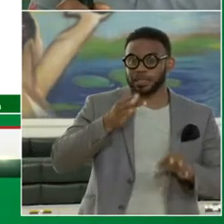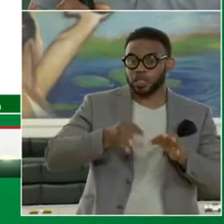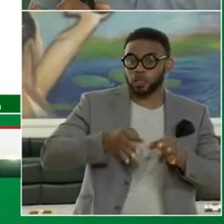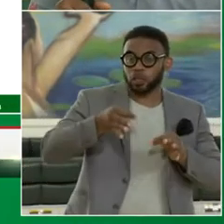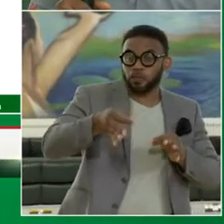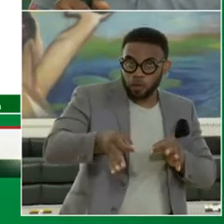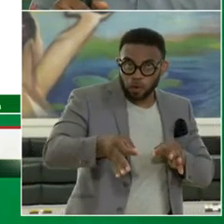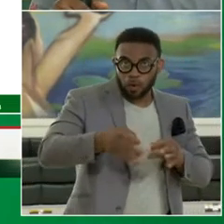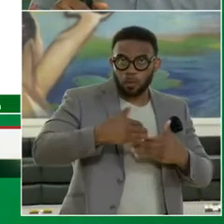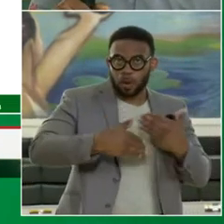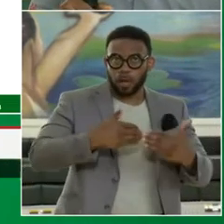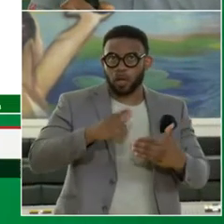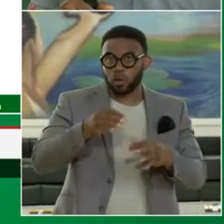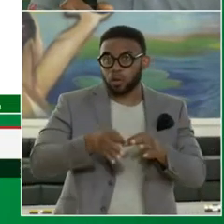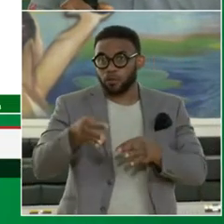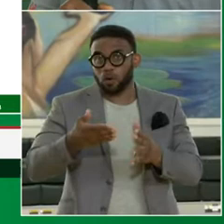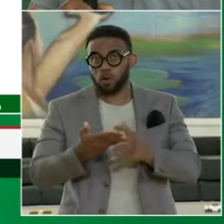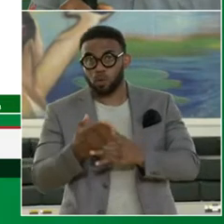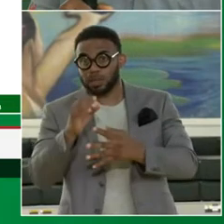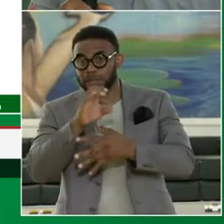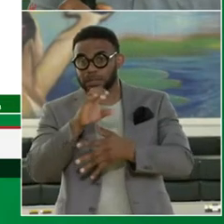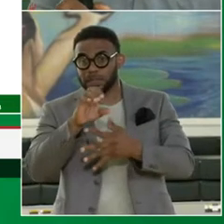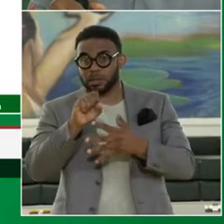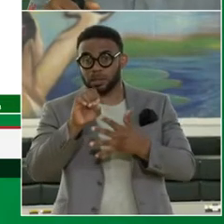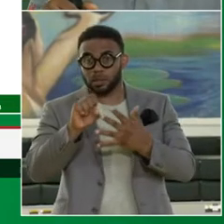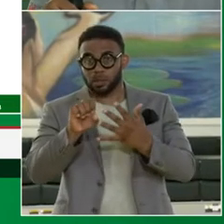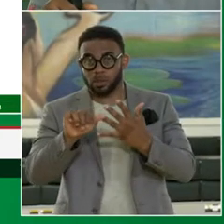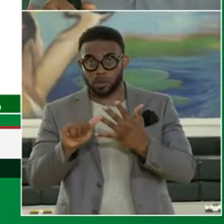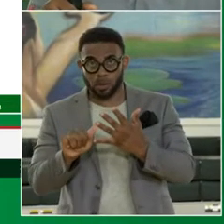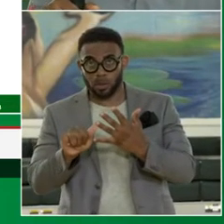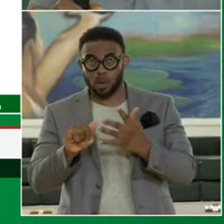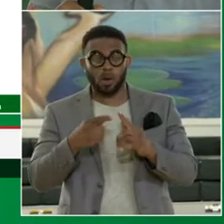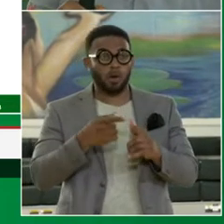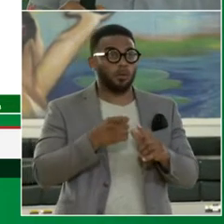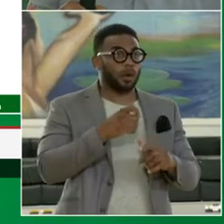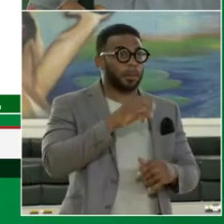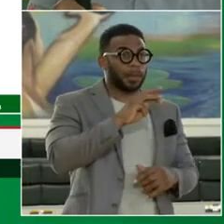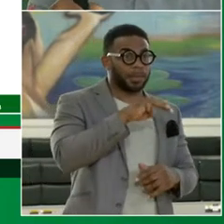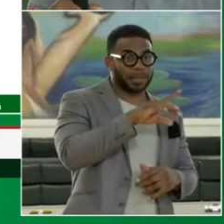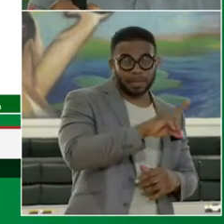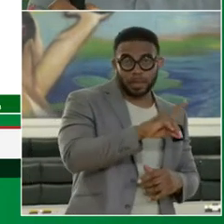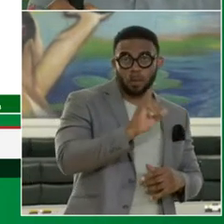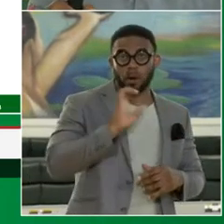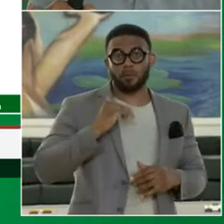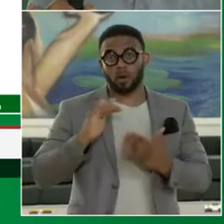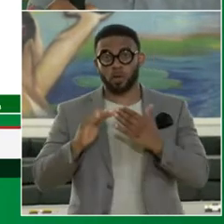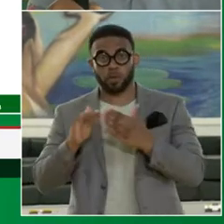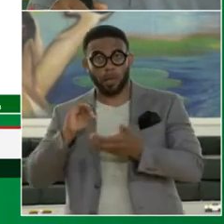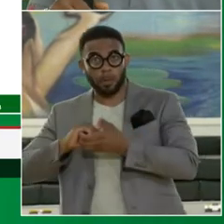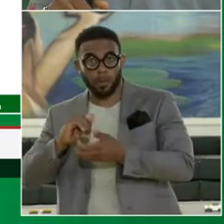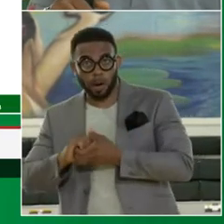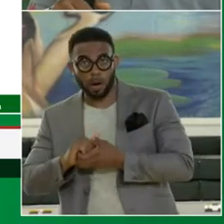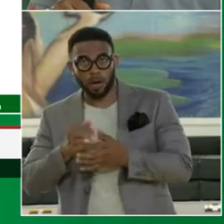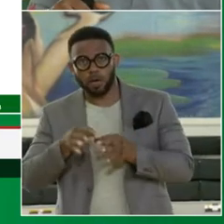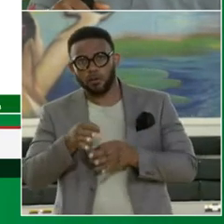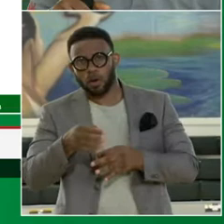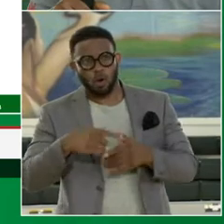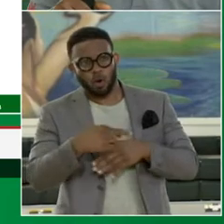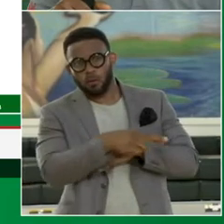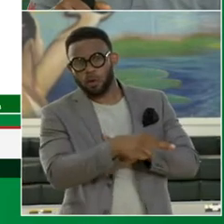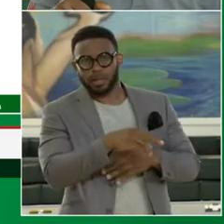can be referred through CSOSA. You can be referred from MPD. You can be referred from one of our community partners.